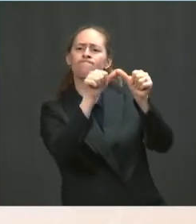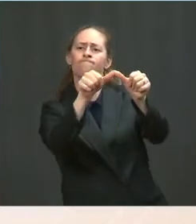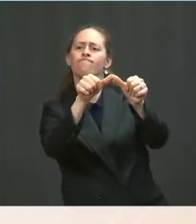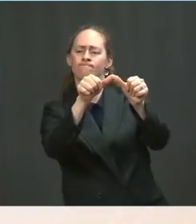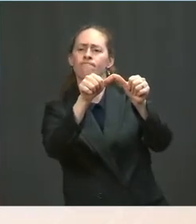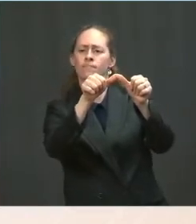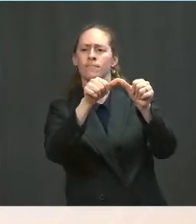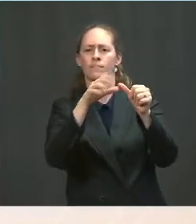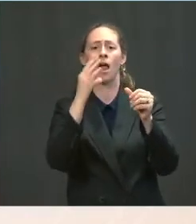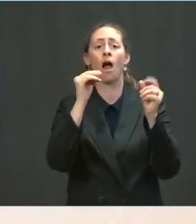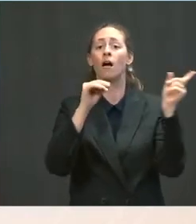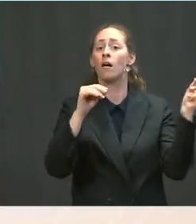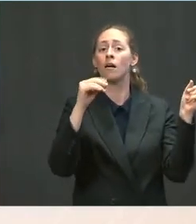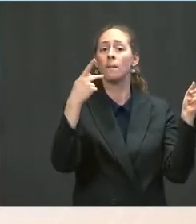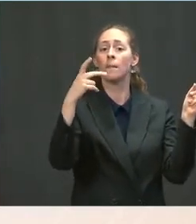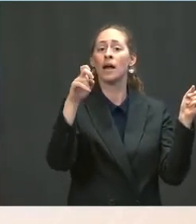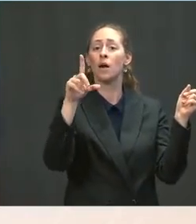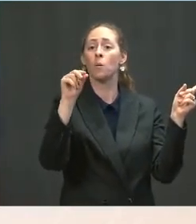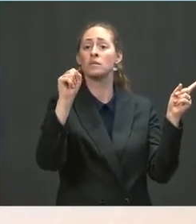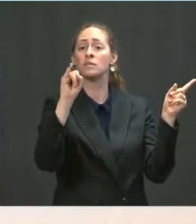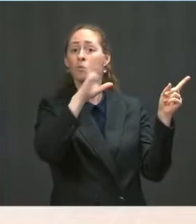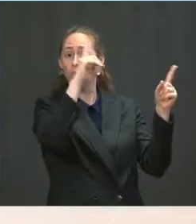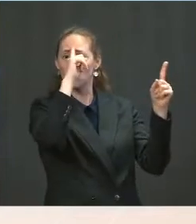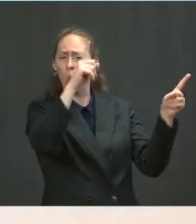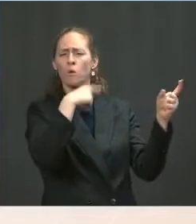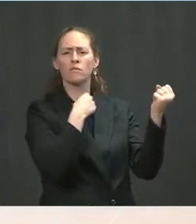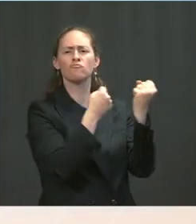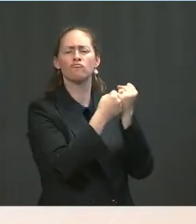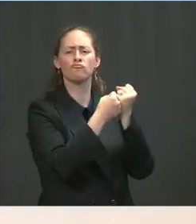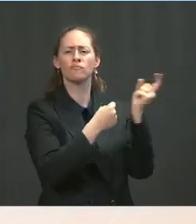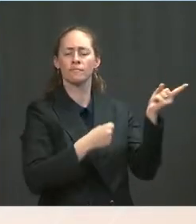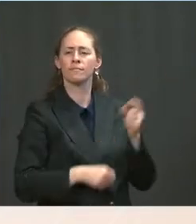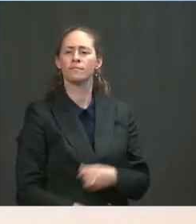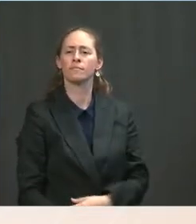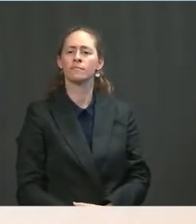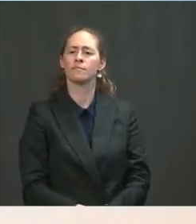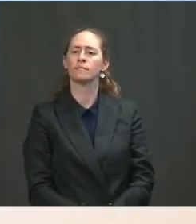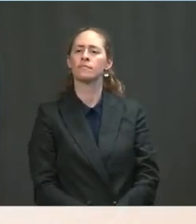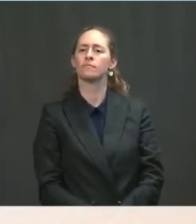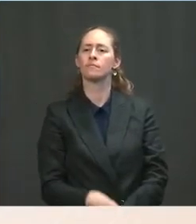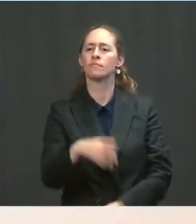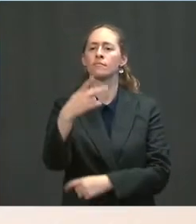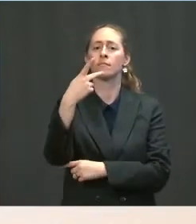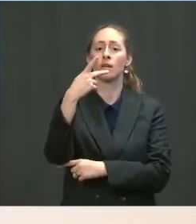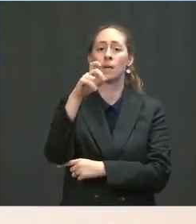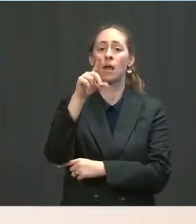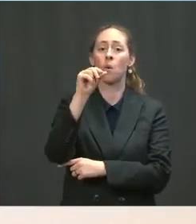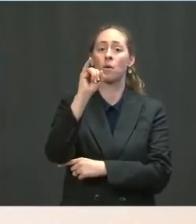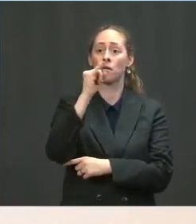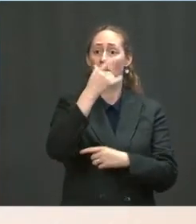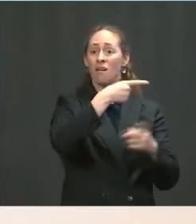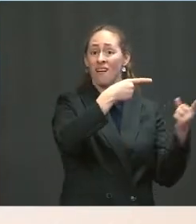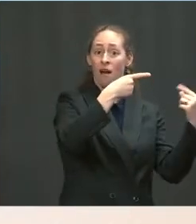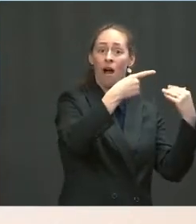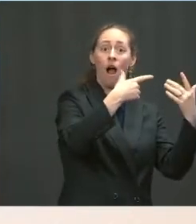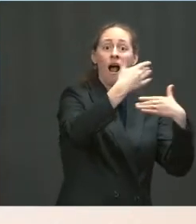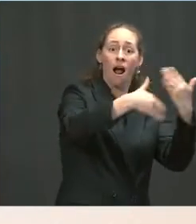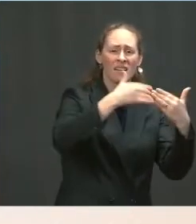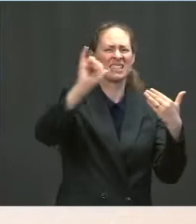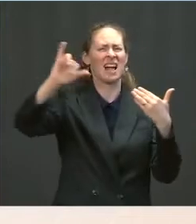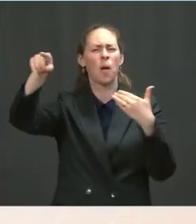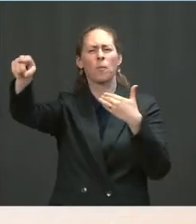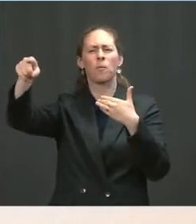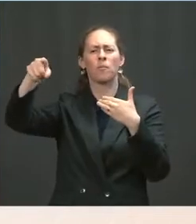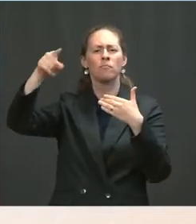in her efforts, and what she is trying to do actually speaks to what the Supreme Court laid out in making sure that there